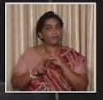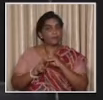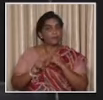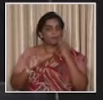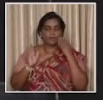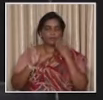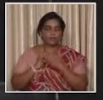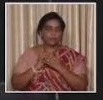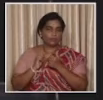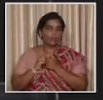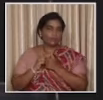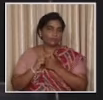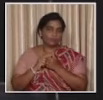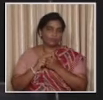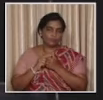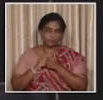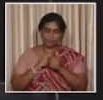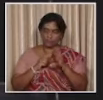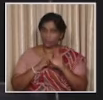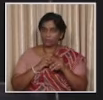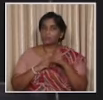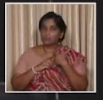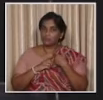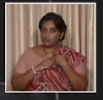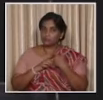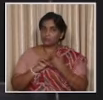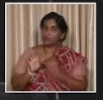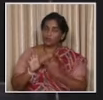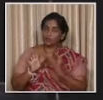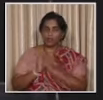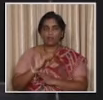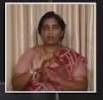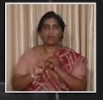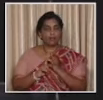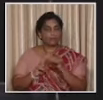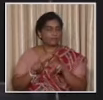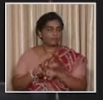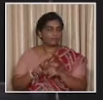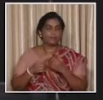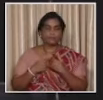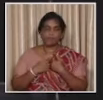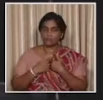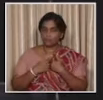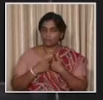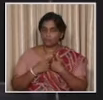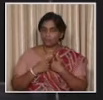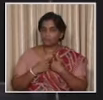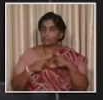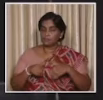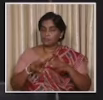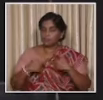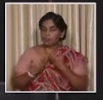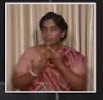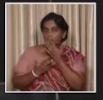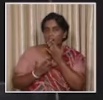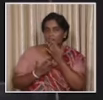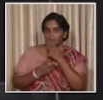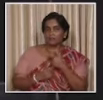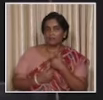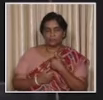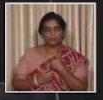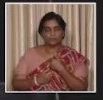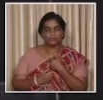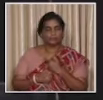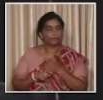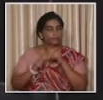you, since I am a young minister who is up and coming, I am learning the ropes. And in order, when I dealt with issues with the